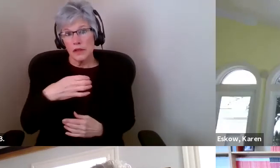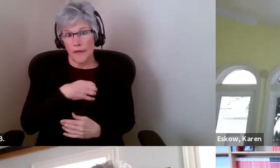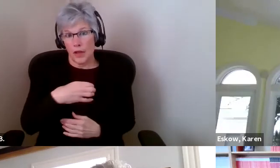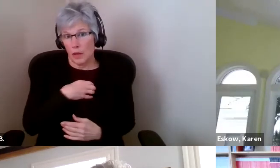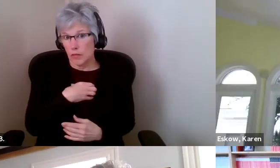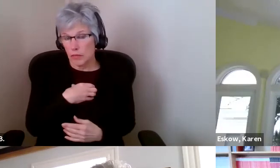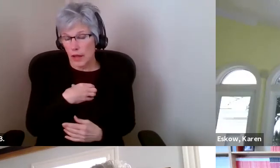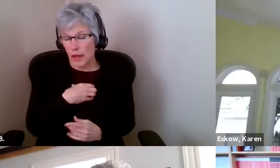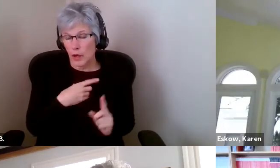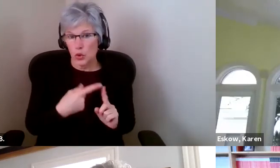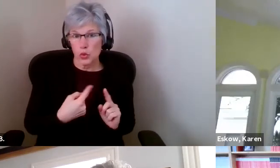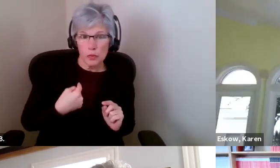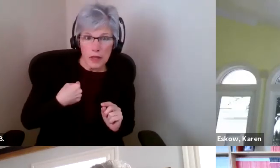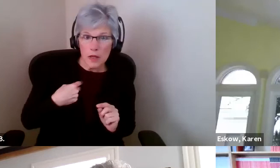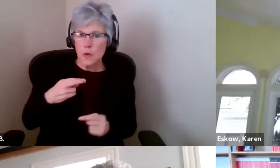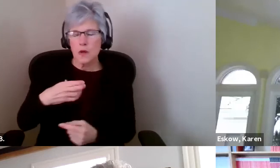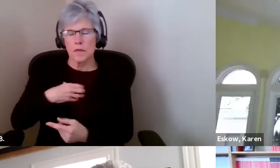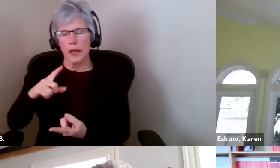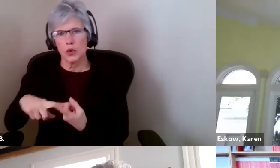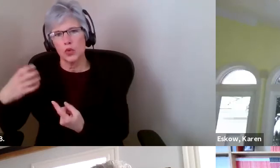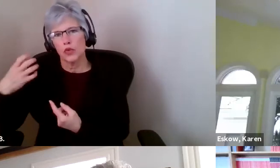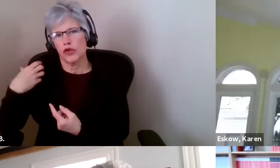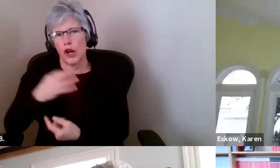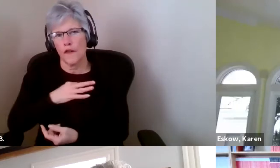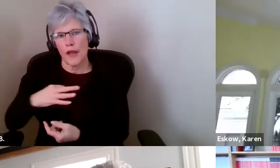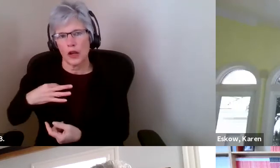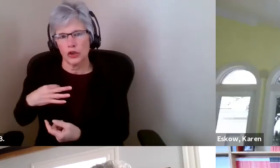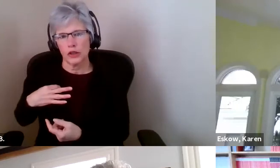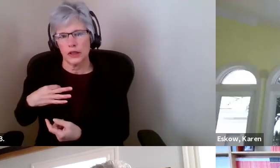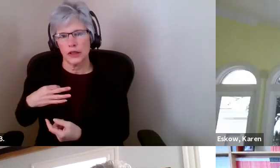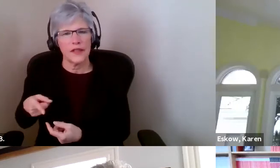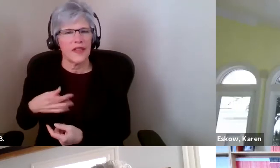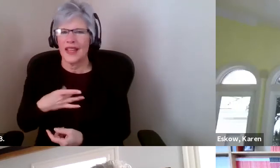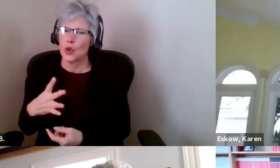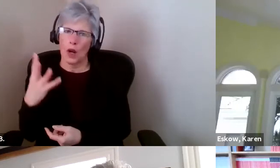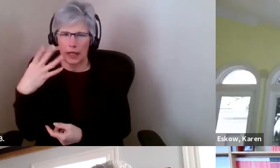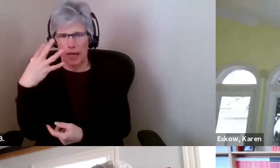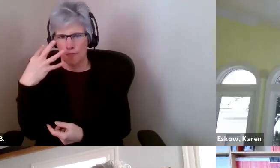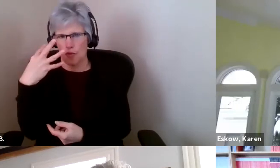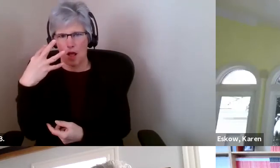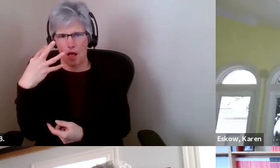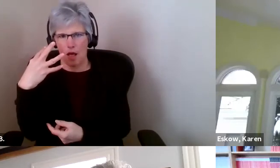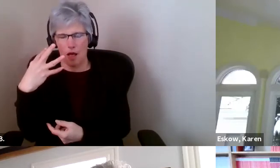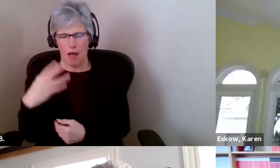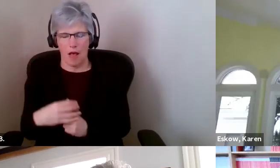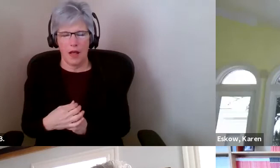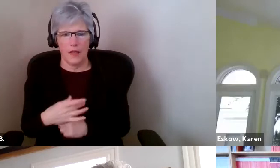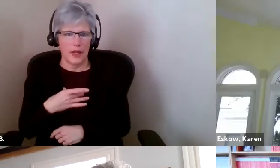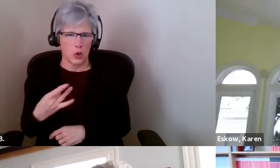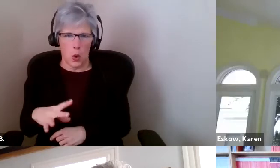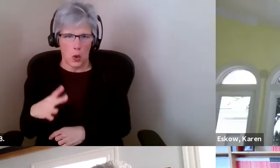through their chair or faculty member that they don't like being on camera or they don't like having to participate on camera because of